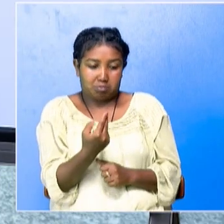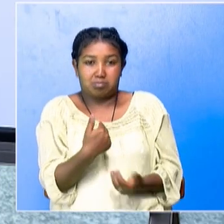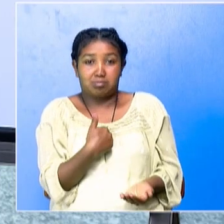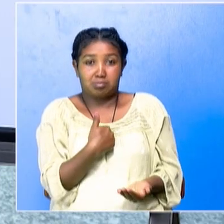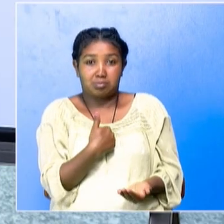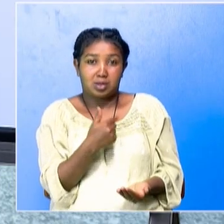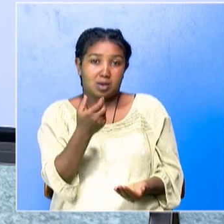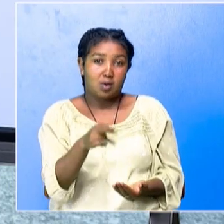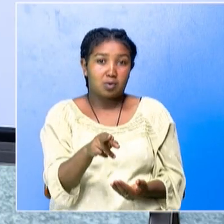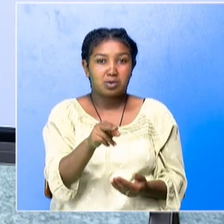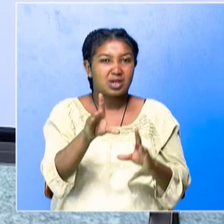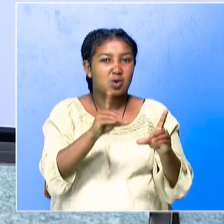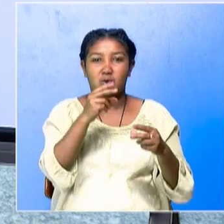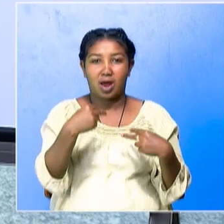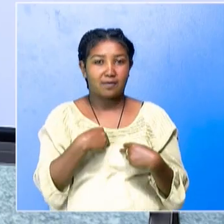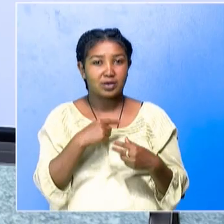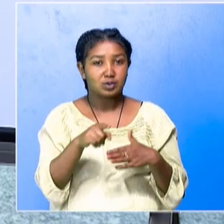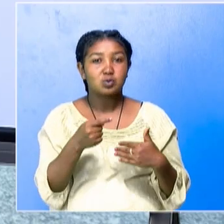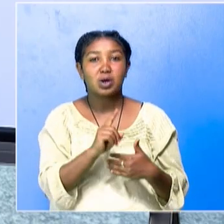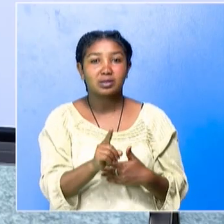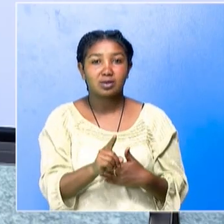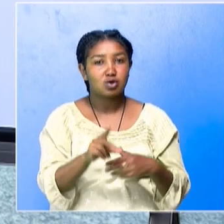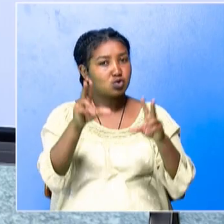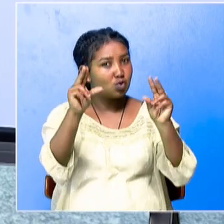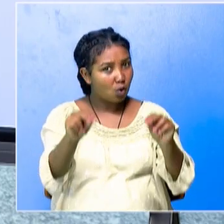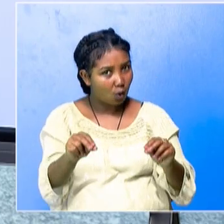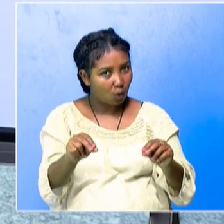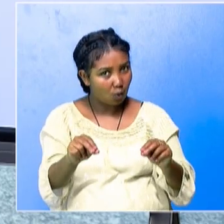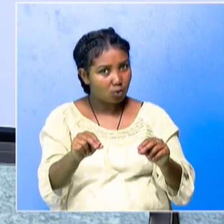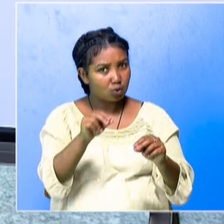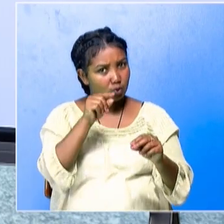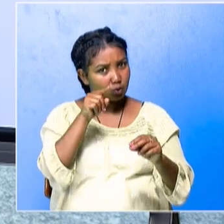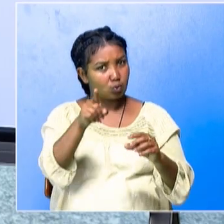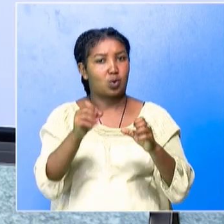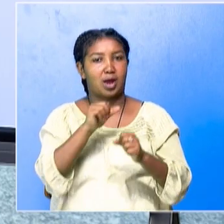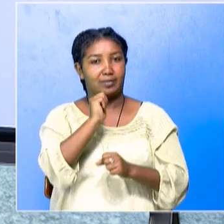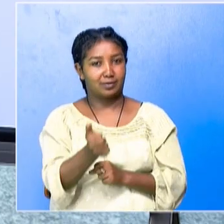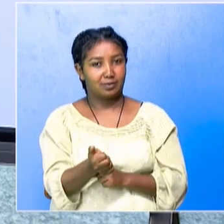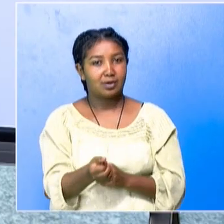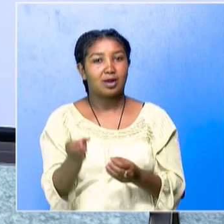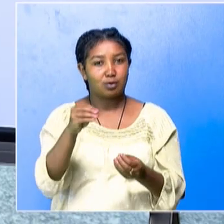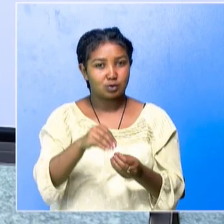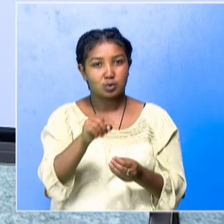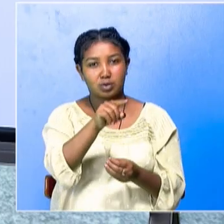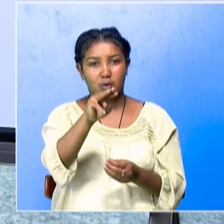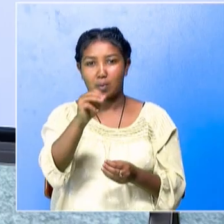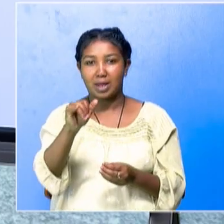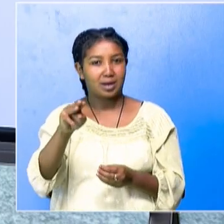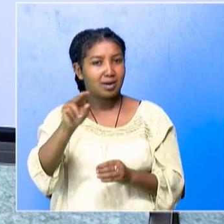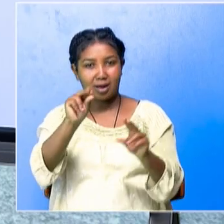his pencil, or maybe he don't have. Said what? No, you can't. And also you may